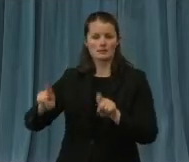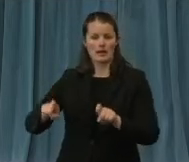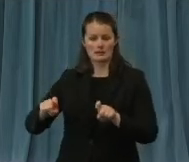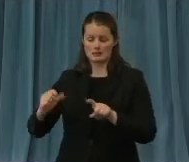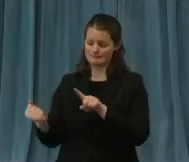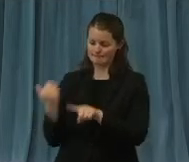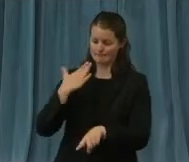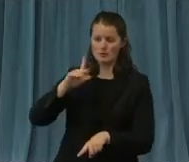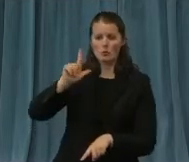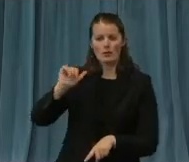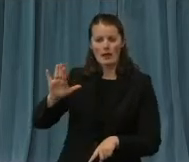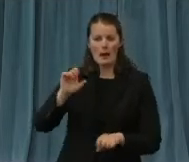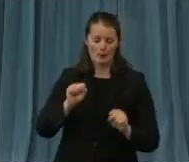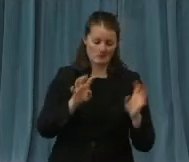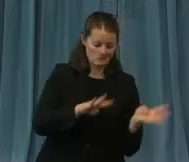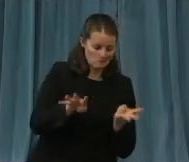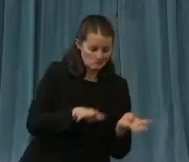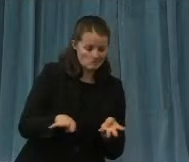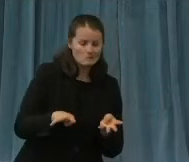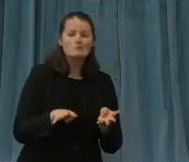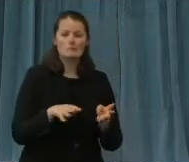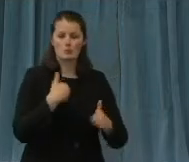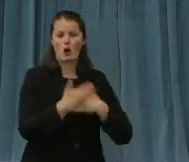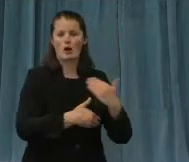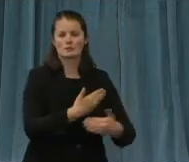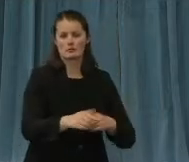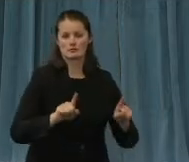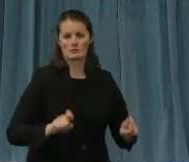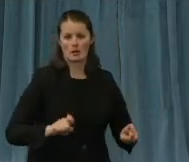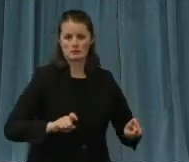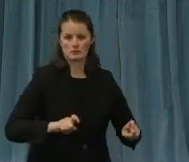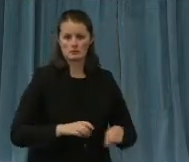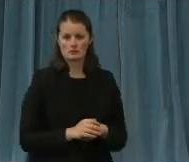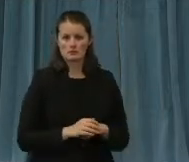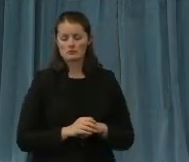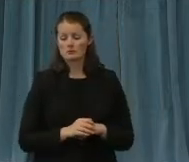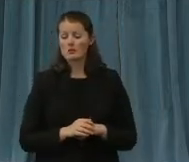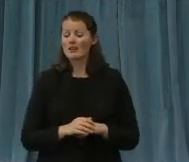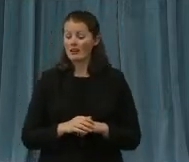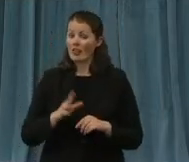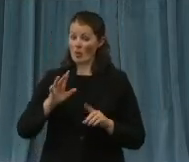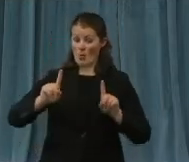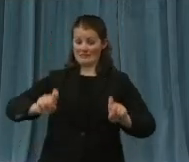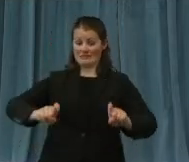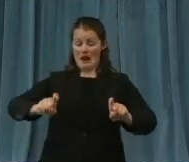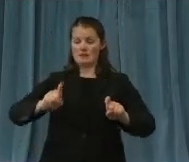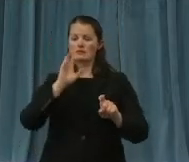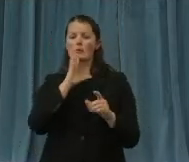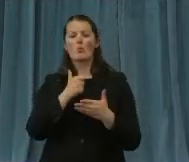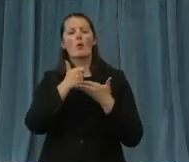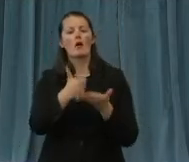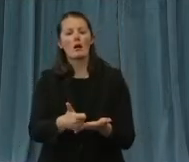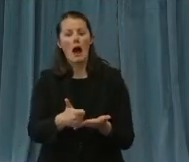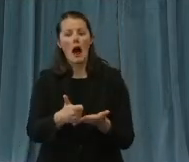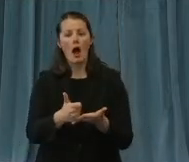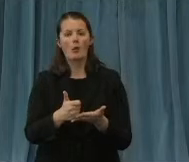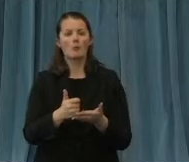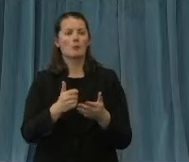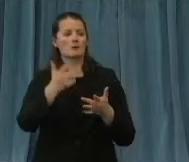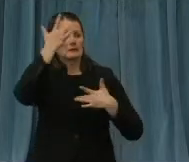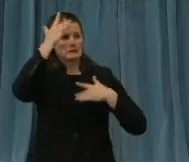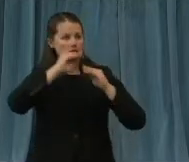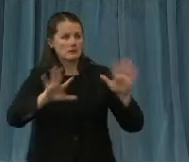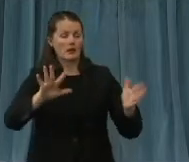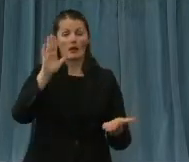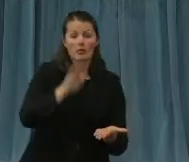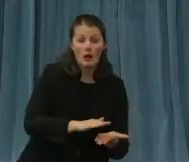only testing people who are severely ill and hospitalized, and also symptomatic healthcare workers, to testing anyone that presents with